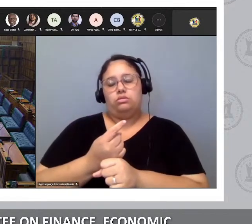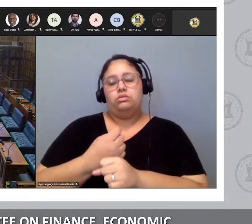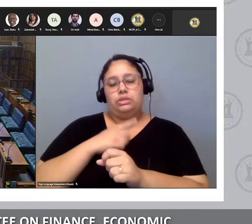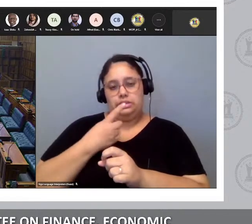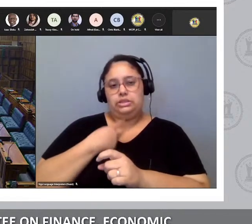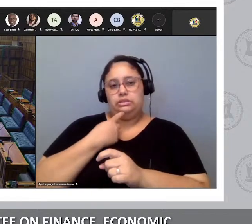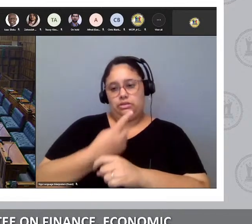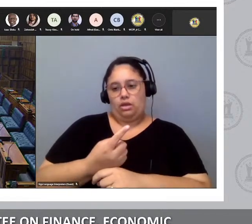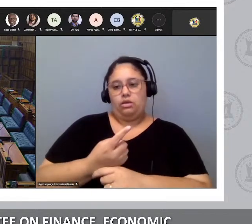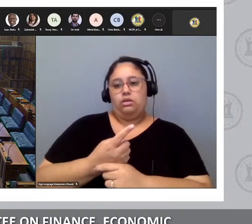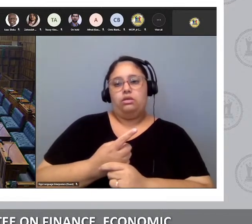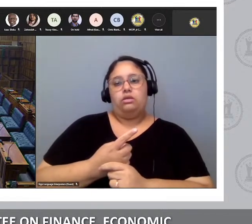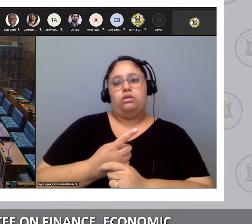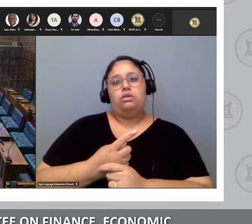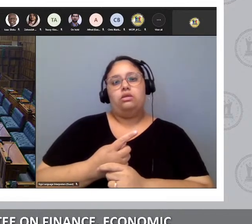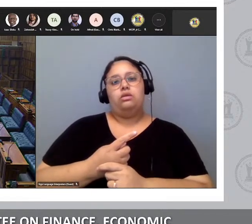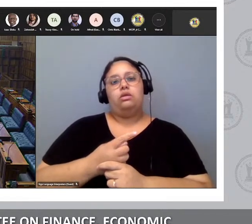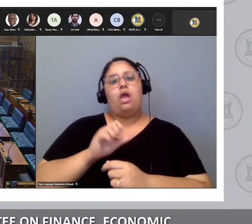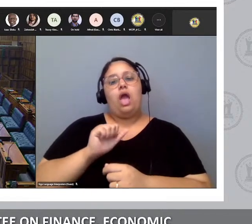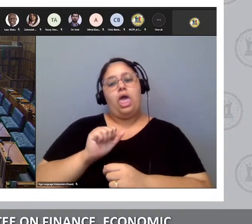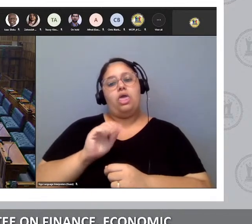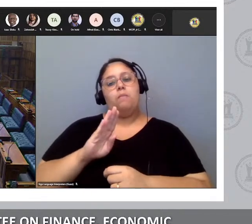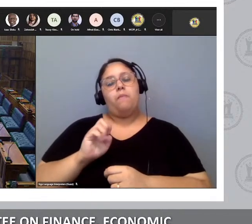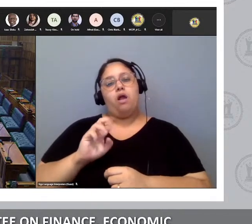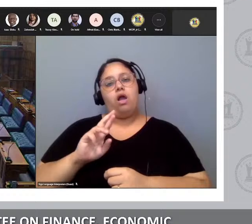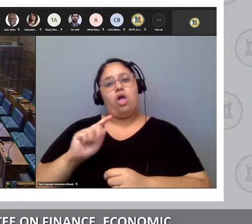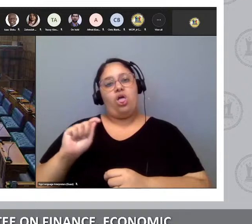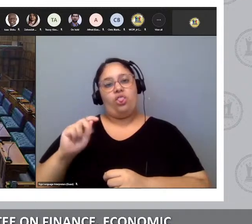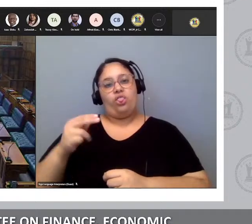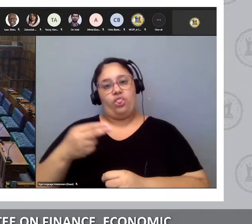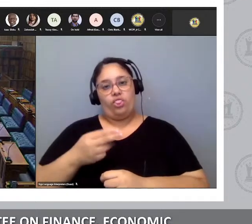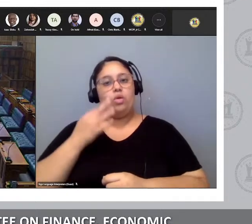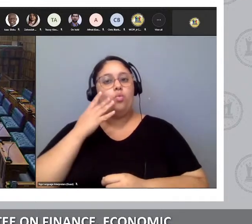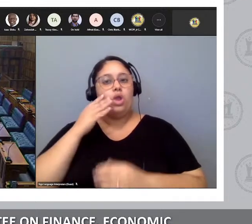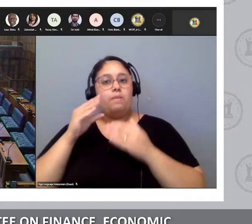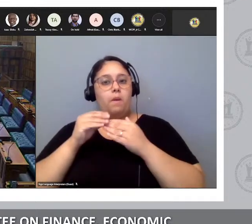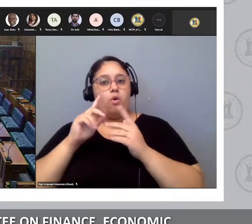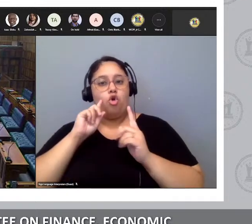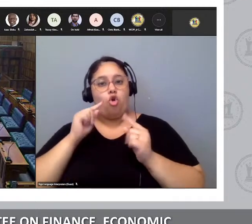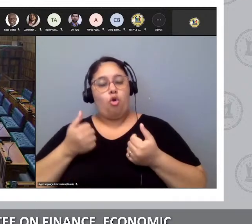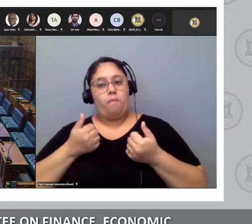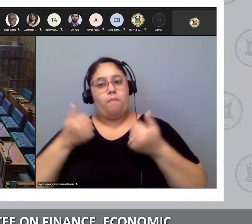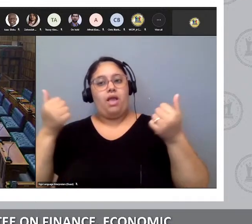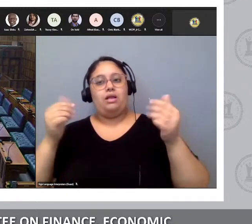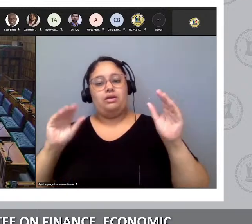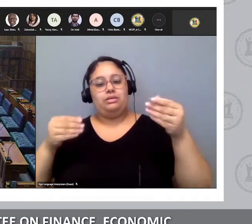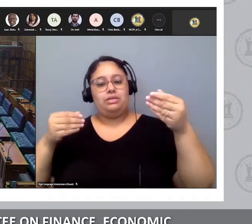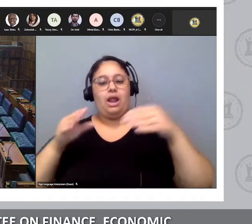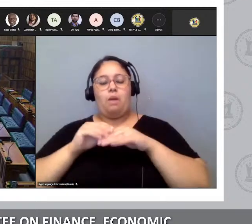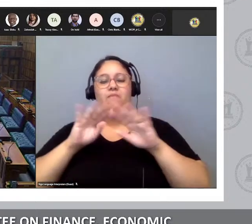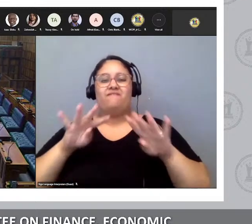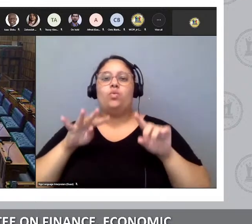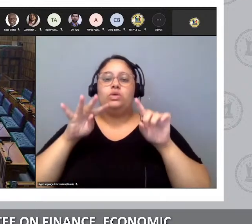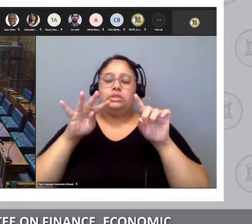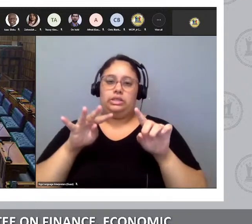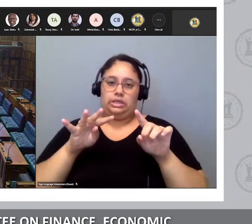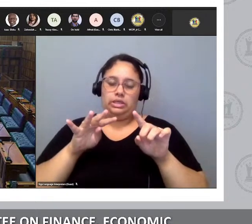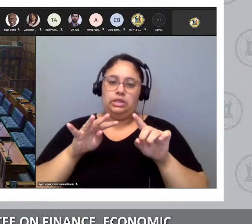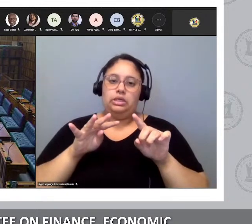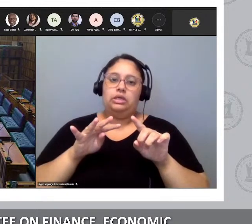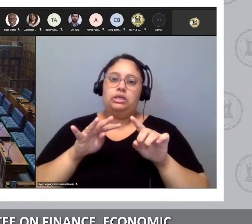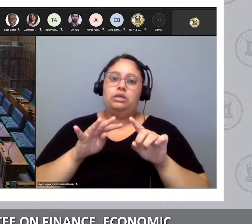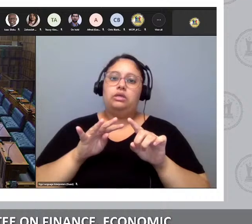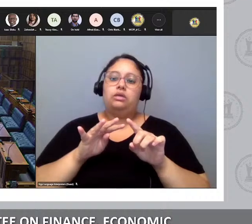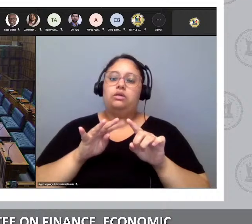in regard to airth and I think for the members when they do go back to the slide packets on slide number 14